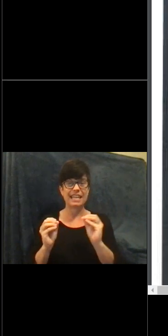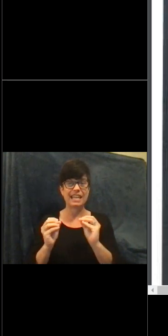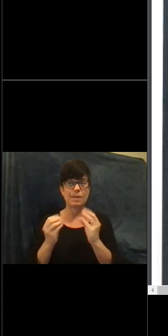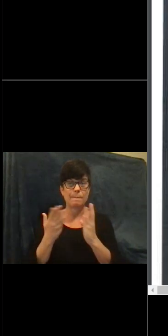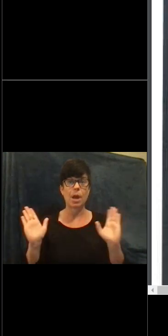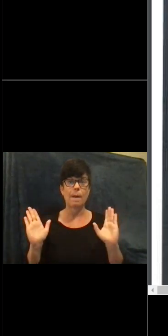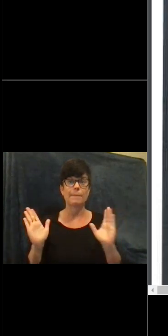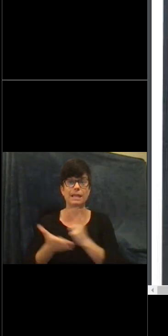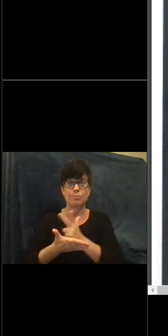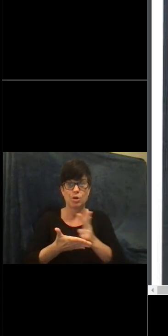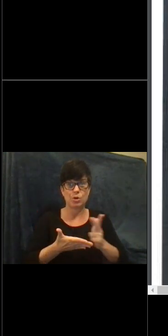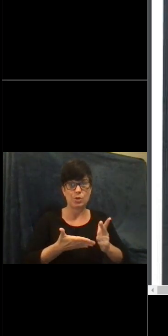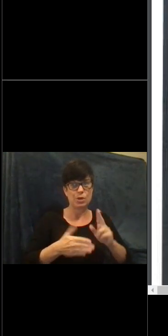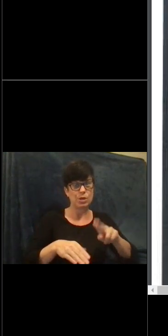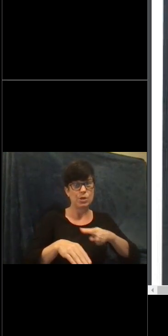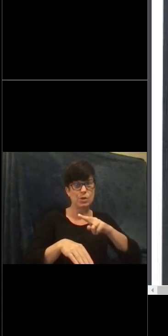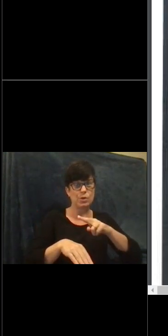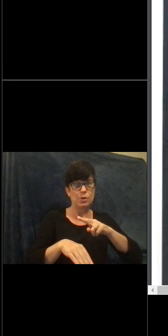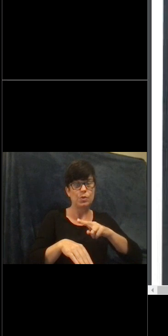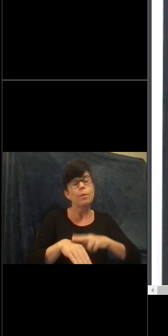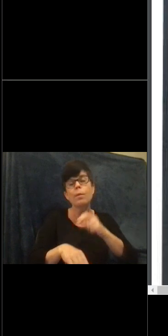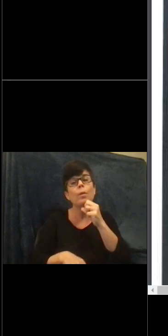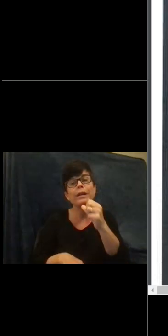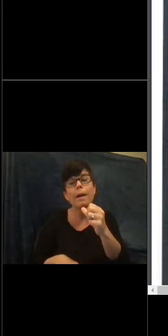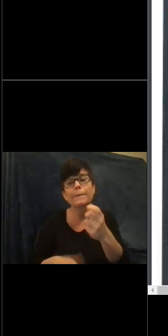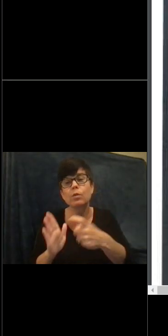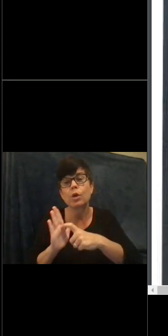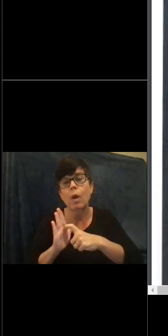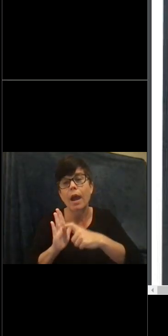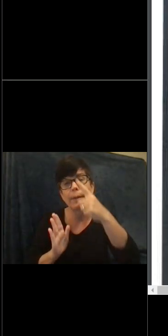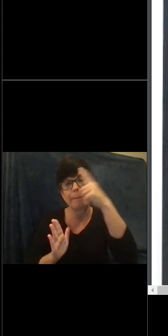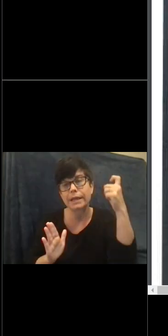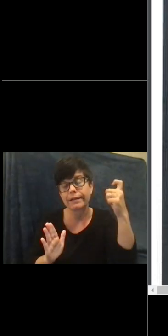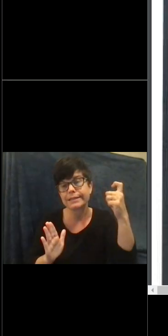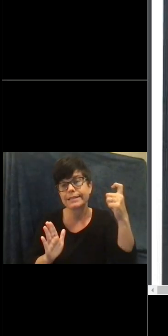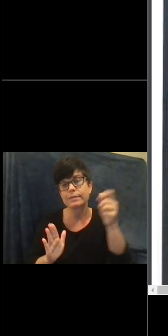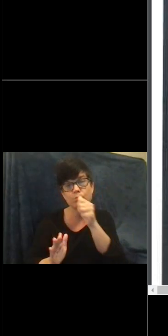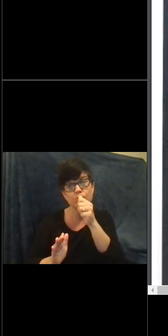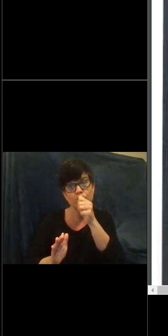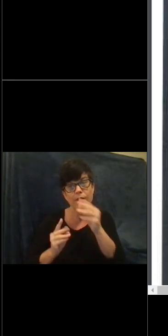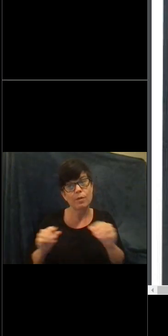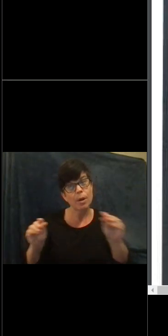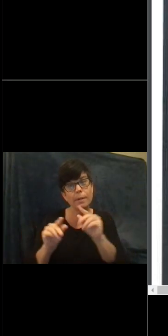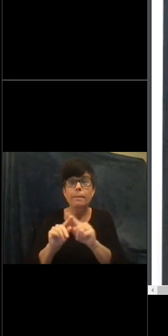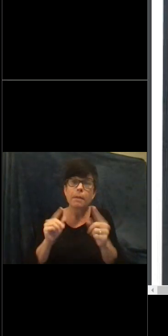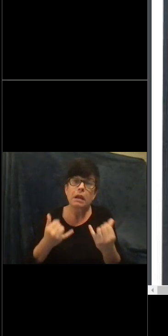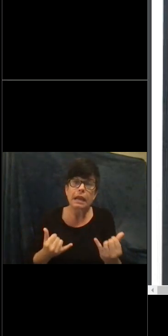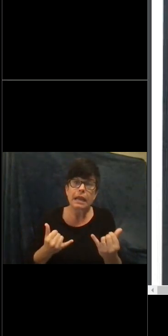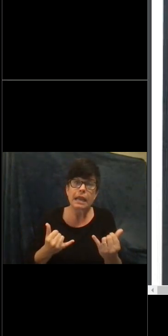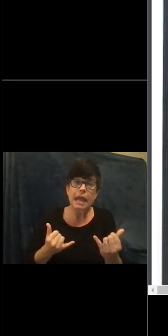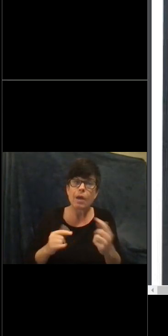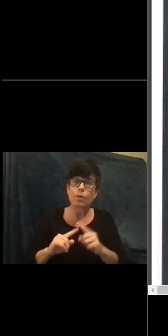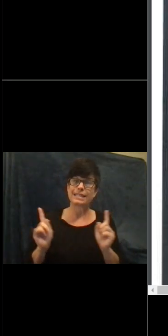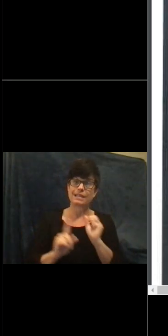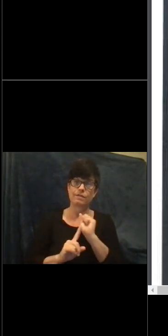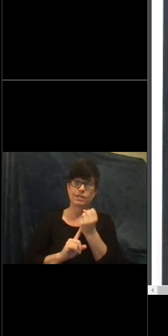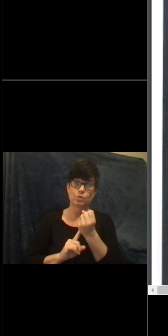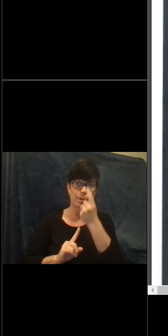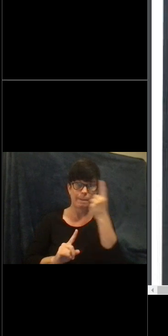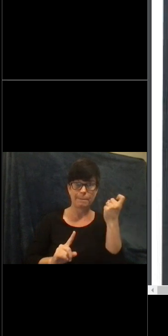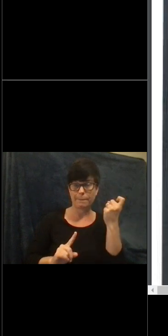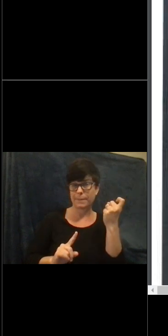on a normal scenario would not be required because it's private property, but now we're facing a kind of different situation where there is